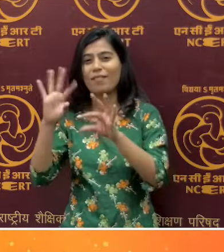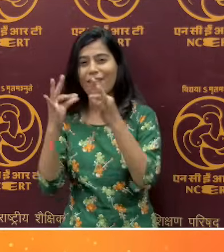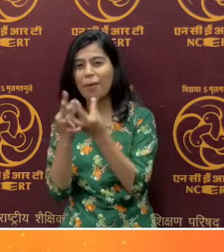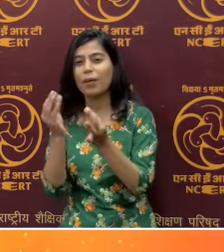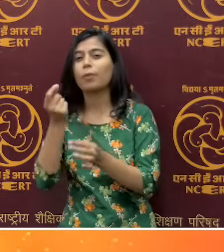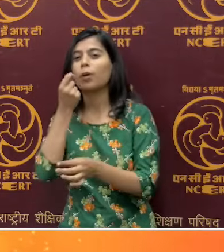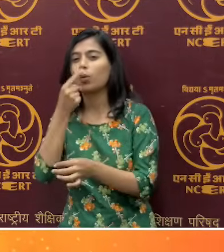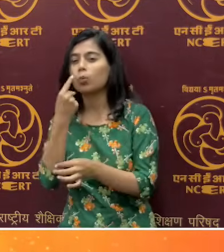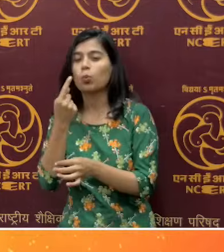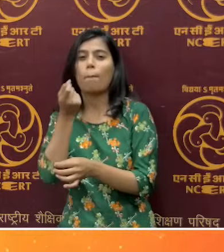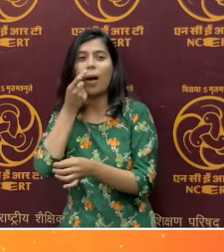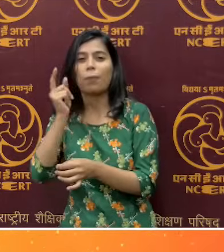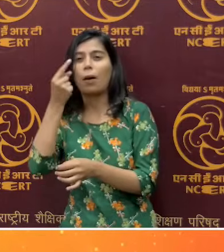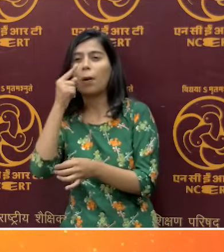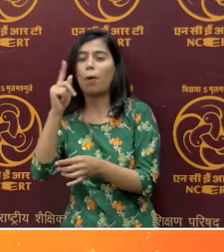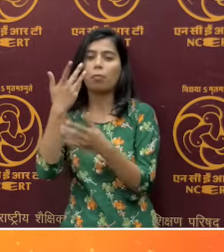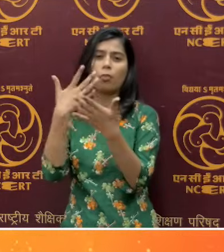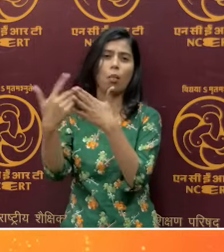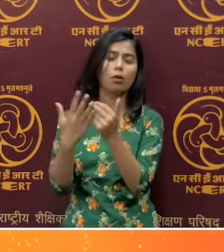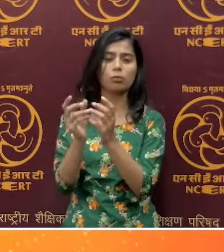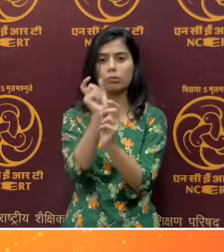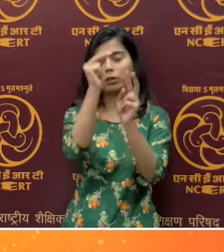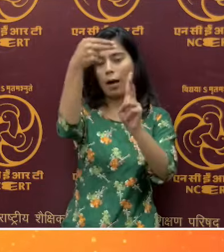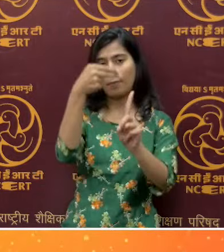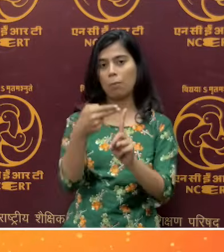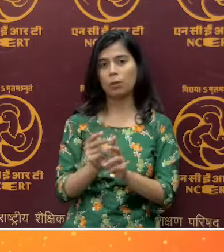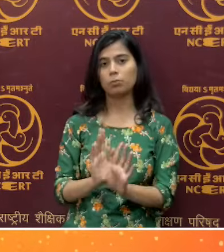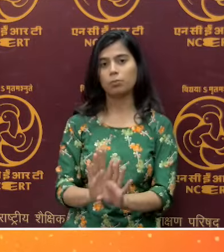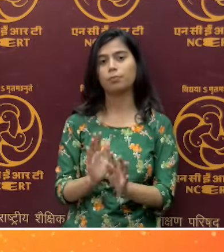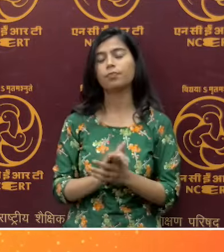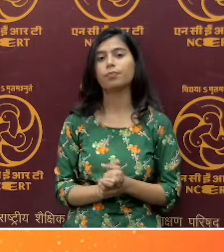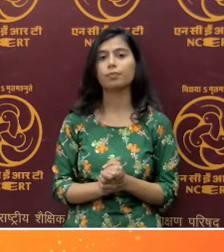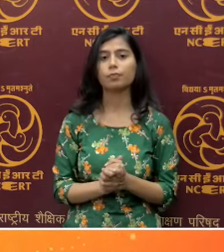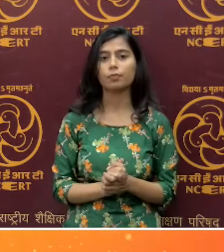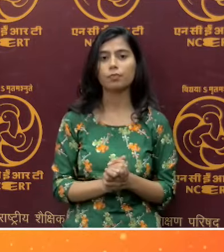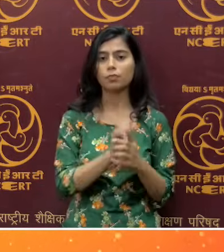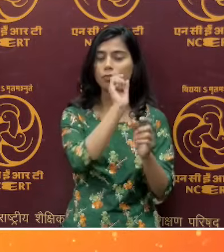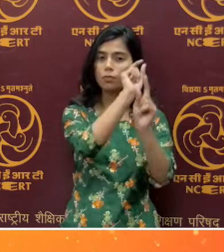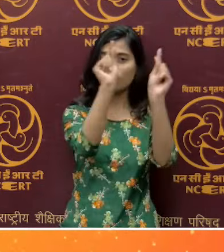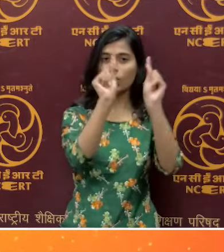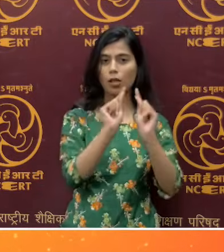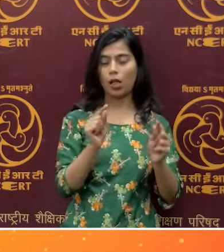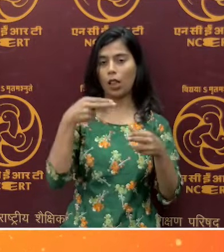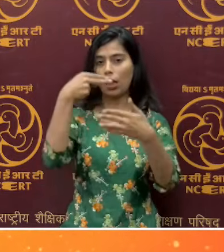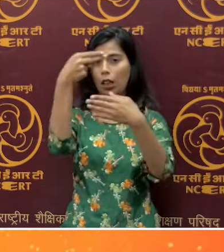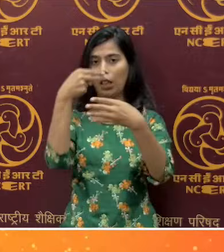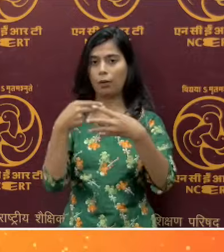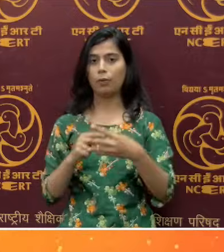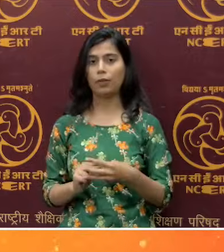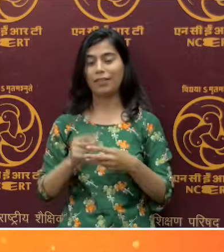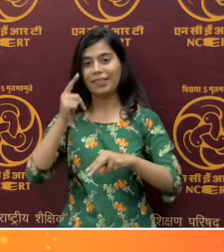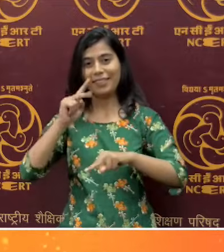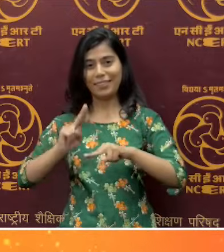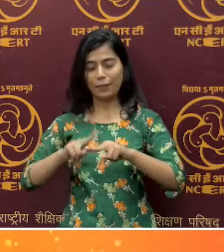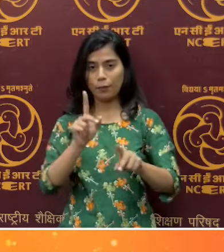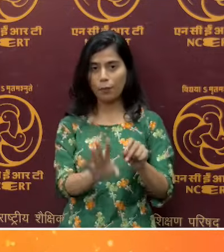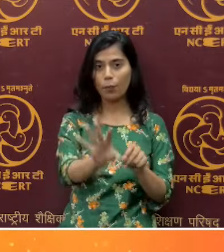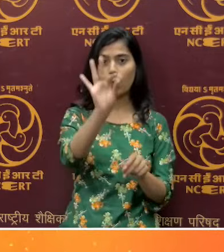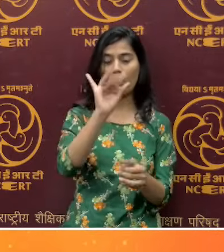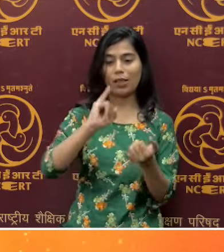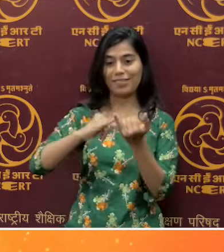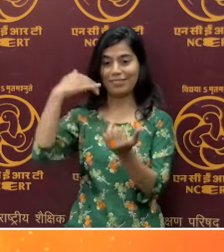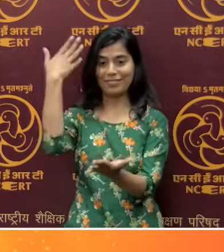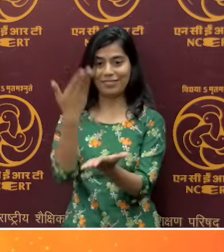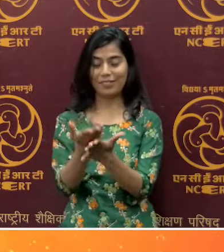ID, mobile number, and the family economic conditions you can also mention. So once I click on submit, the student will